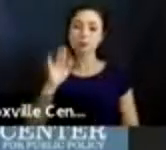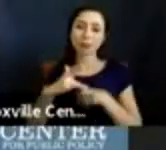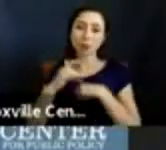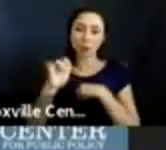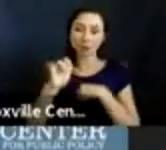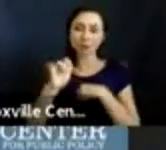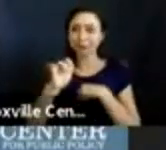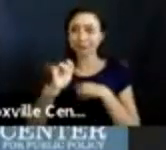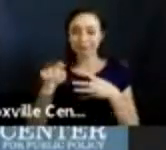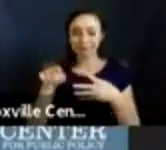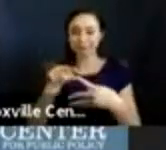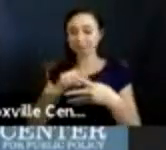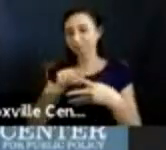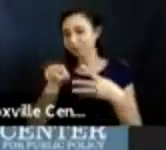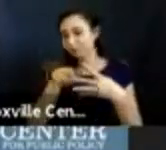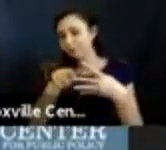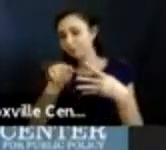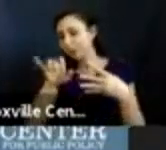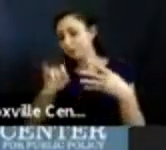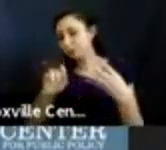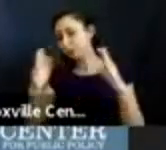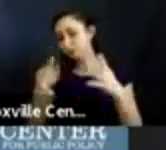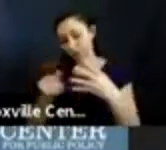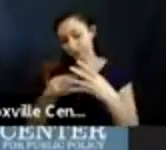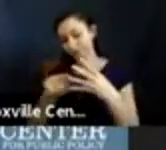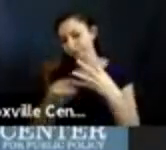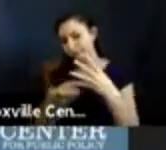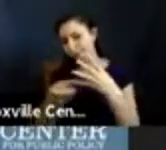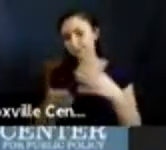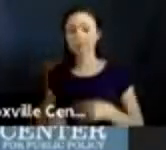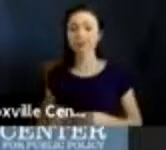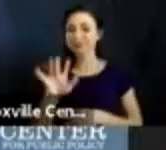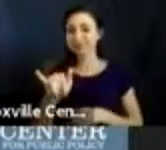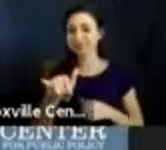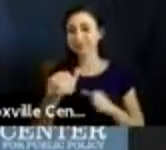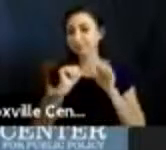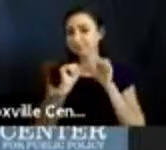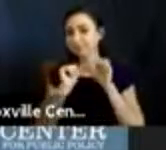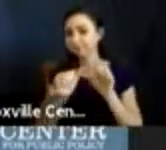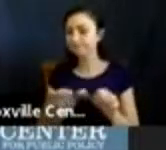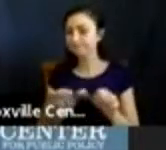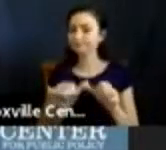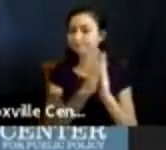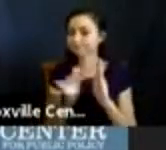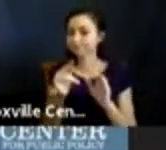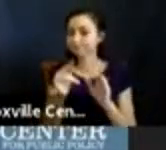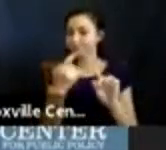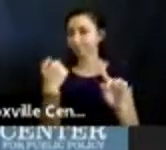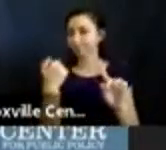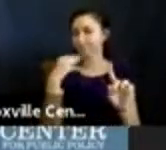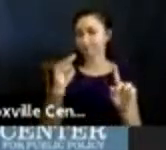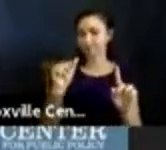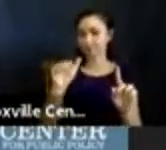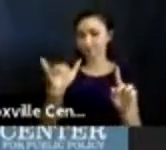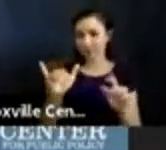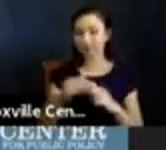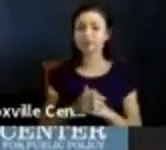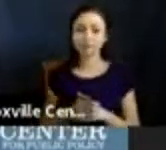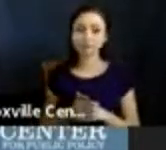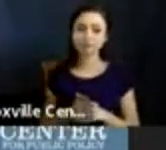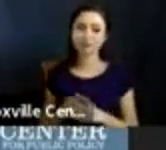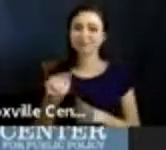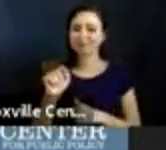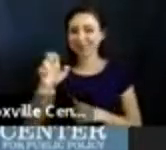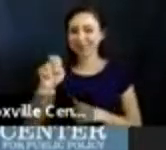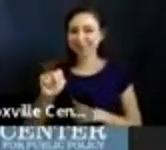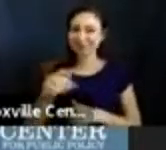to later on in September. But this is consistent across all of our waves since May. Tennesseans report being extremely or very